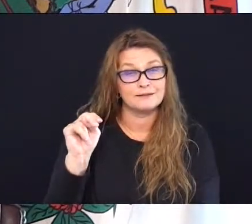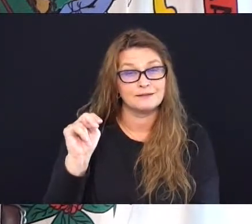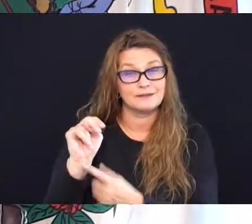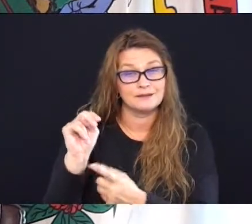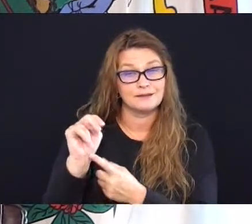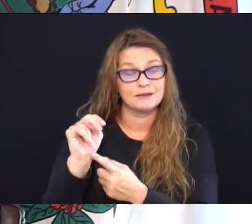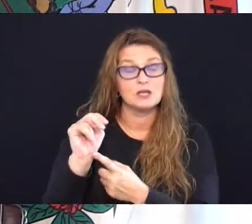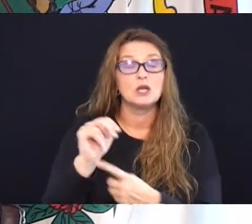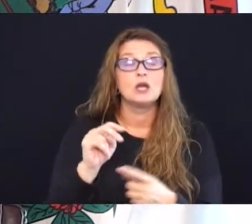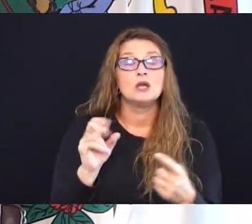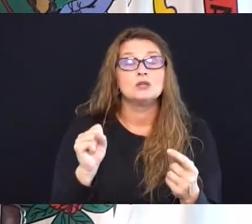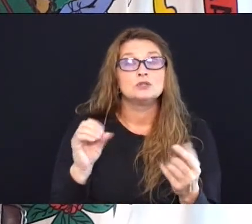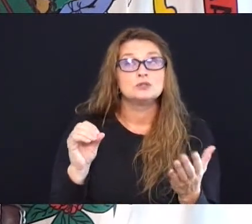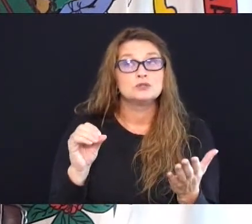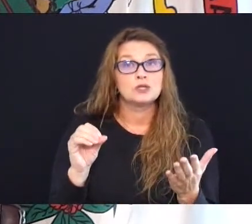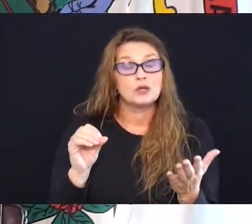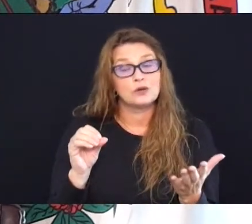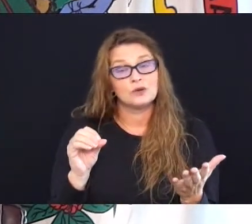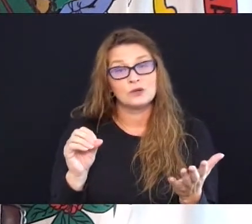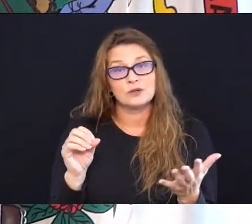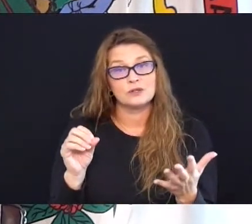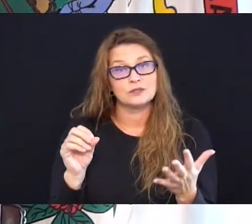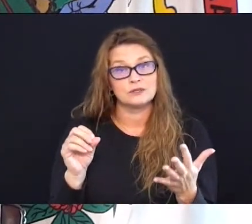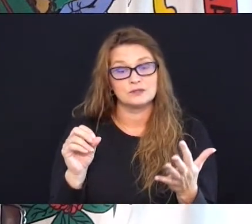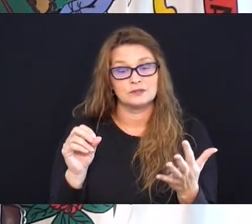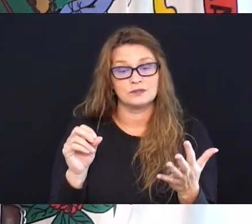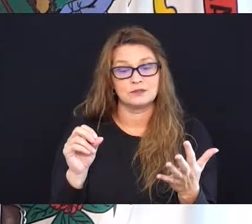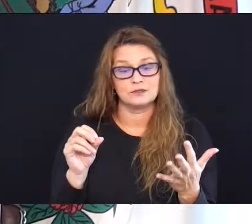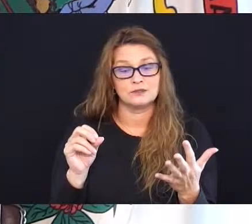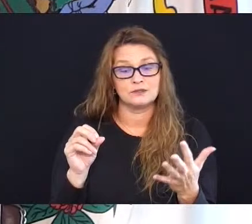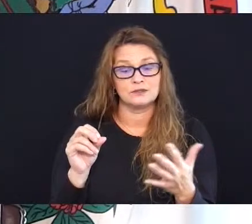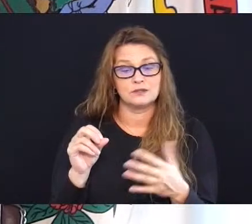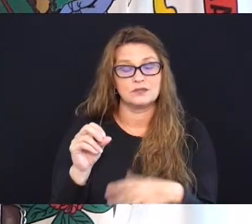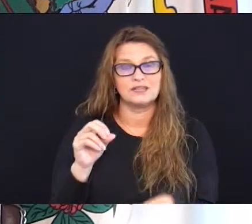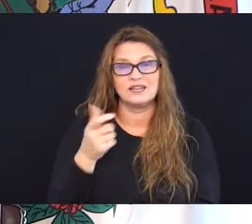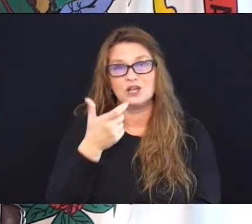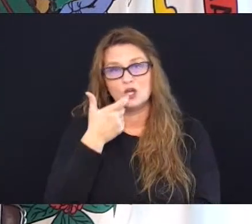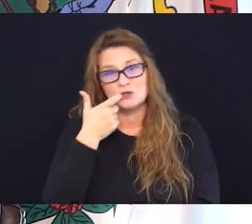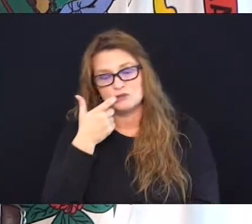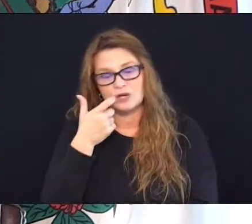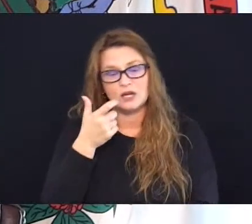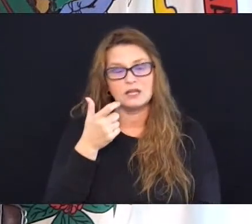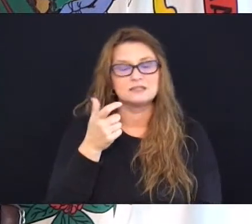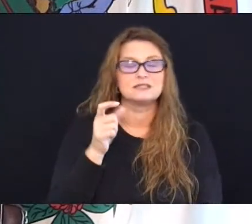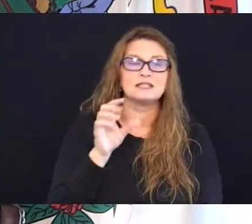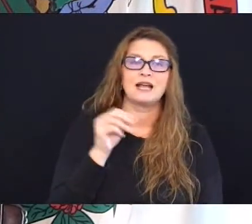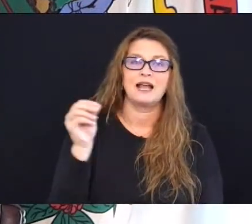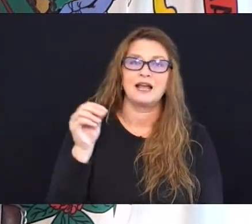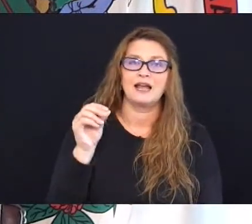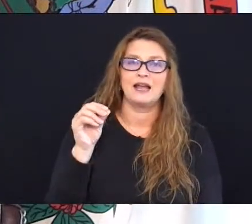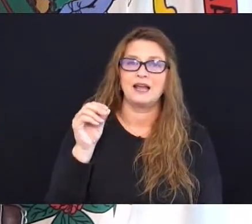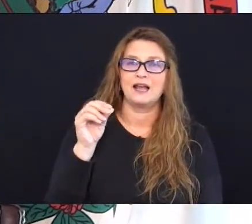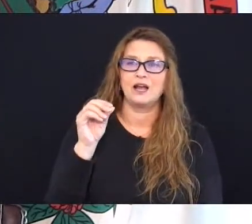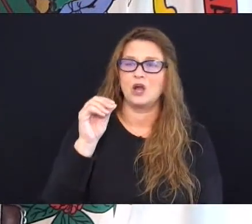from a standpoint, that my bill, the other thing in regard to the drug situation, my bill that I sent up on the